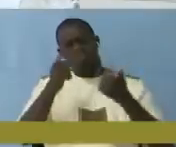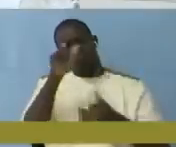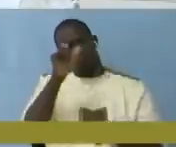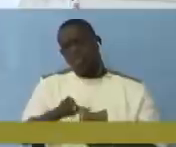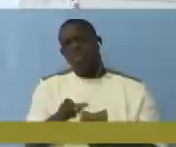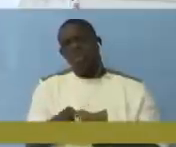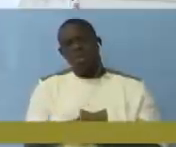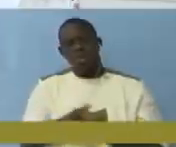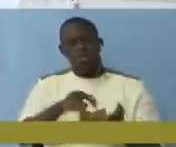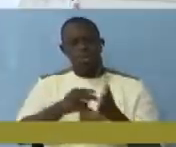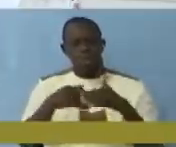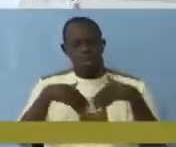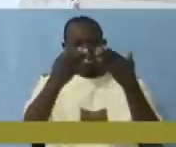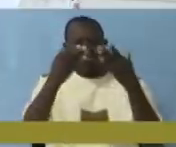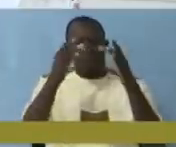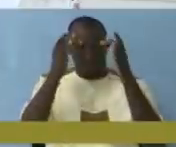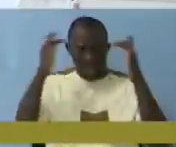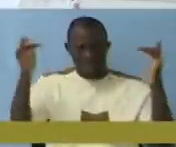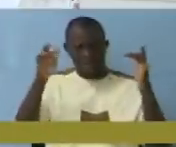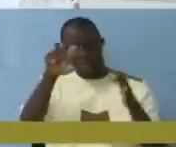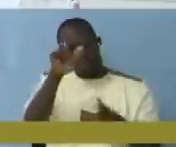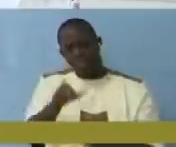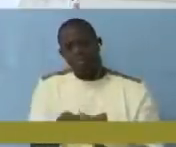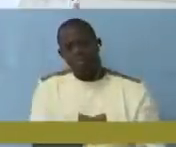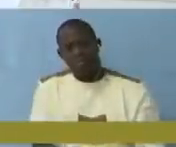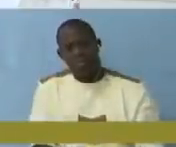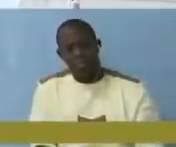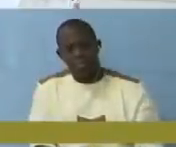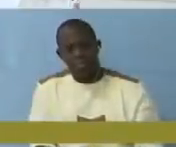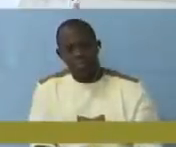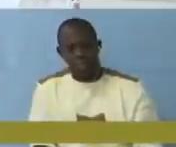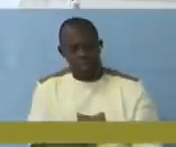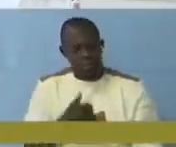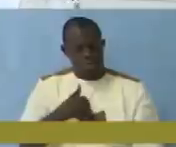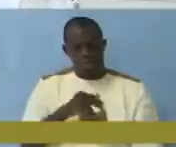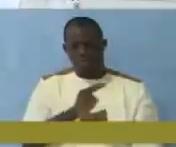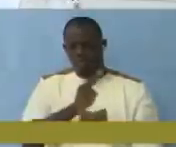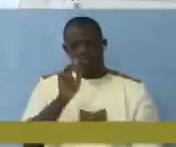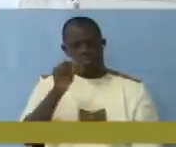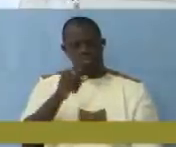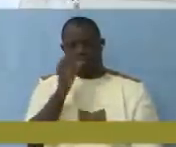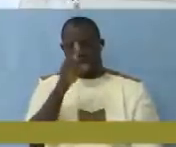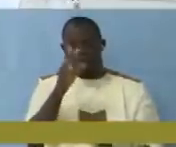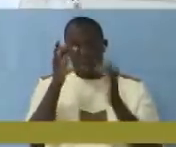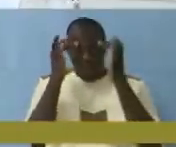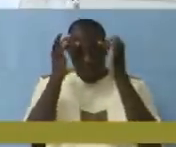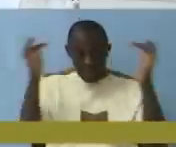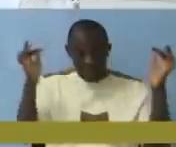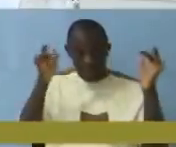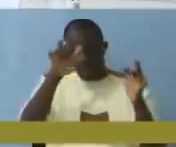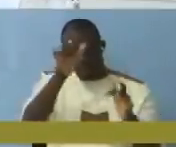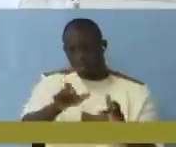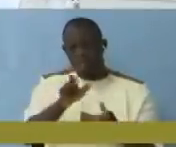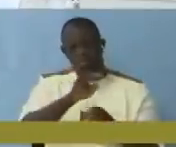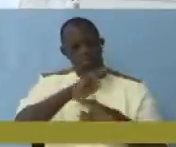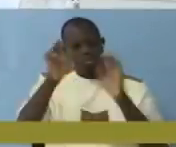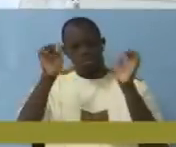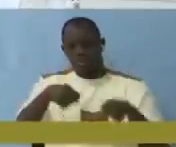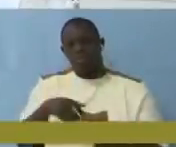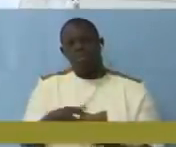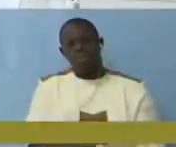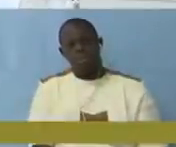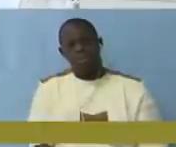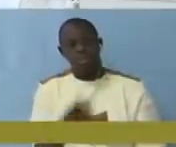That gives him expertise. I cannot say he's an expert. But you see, you guys